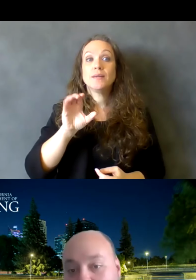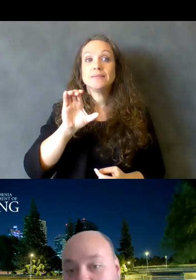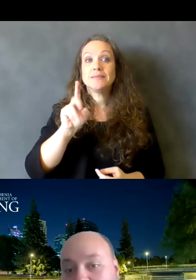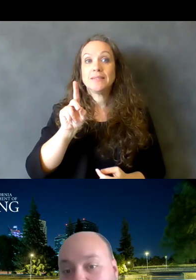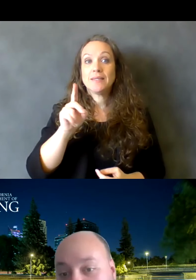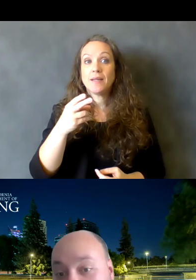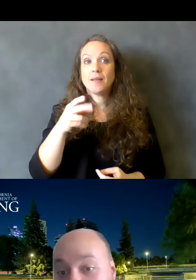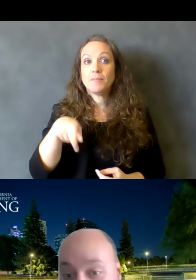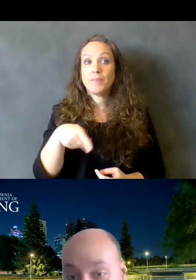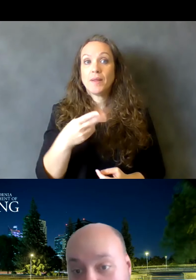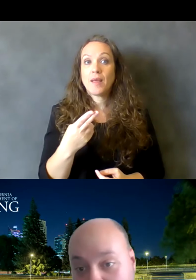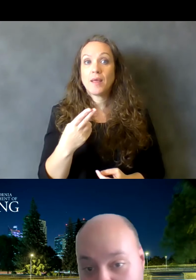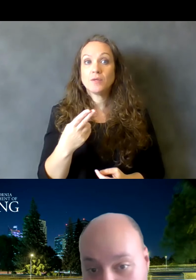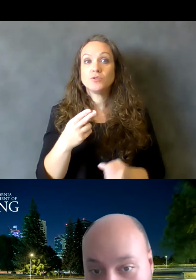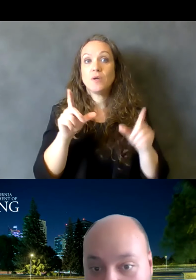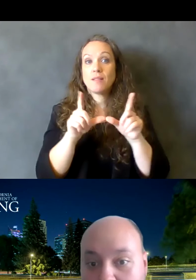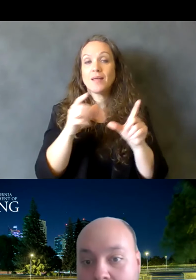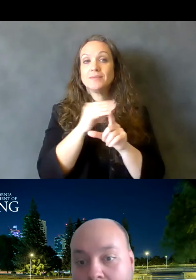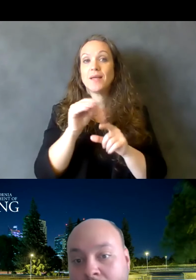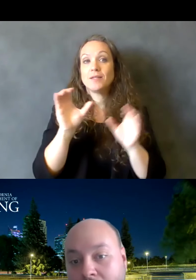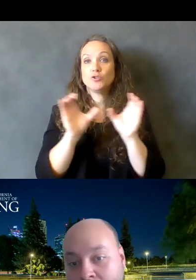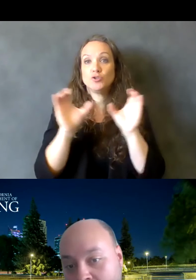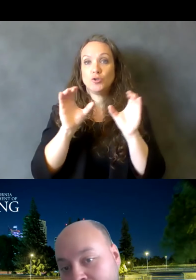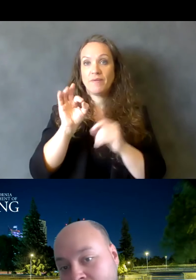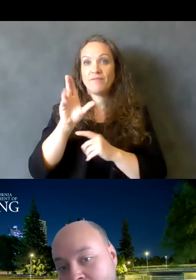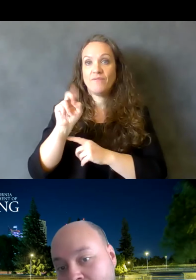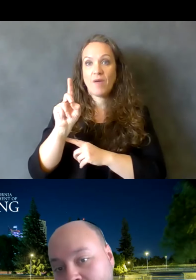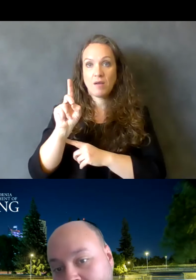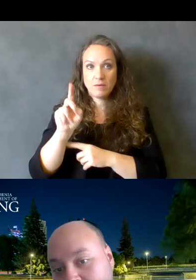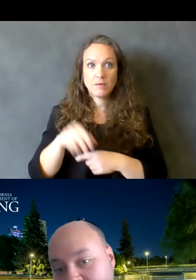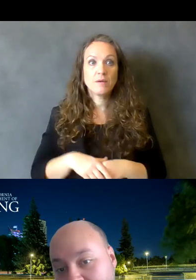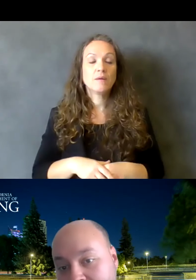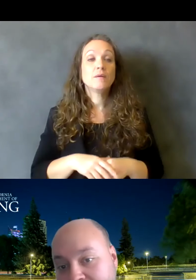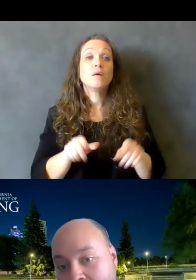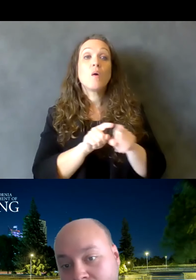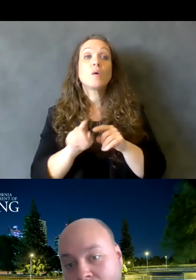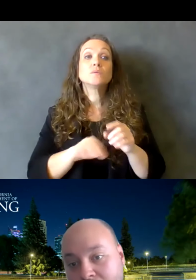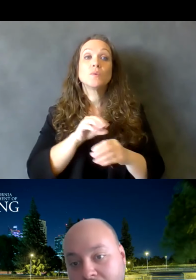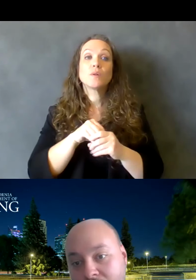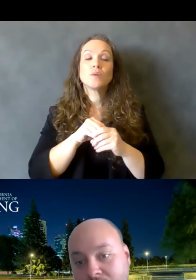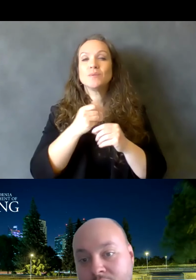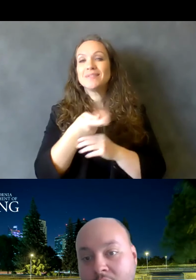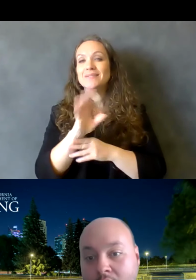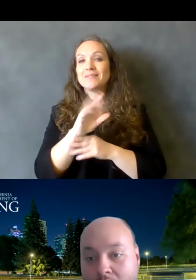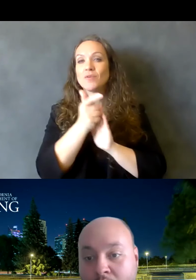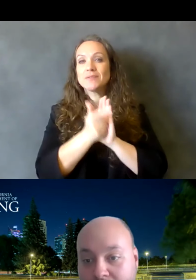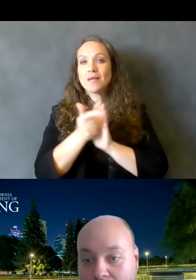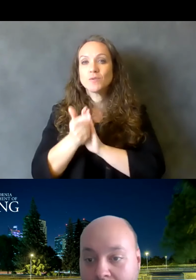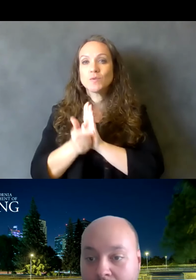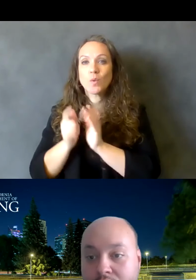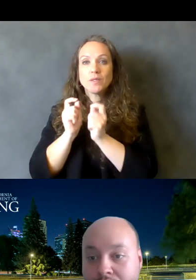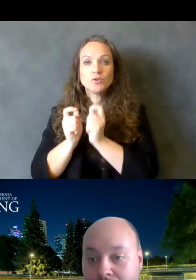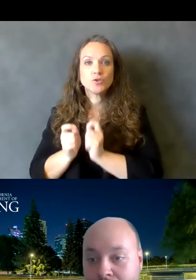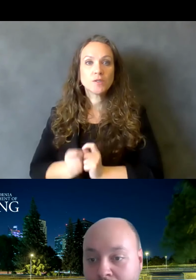Department of Public Health Licensing and Certification Fund. And also this proposal includes various statutory changes and